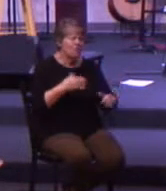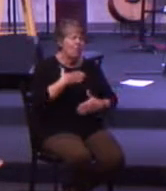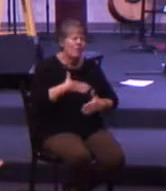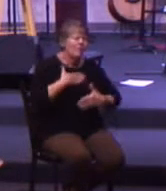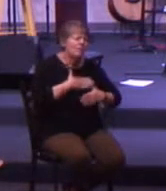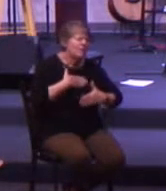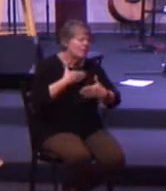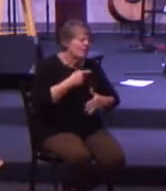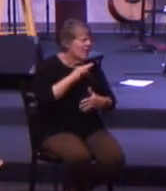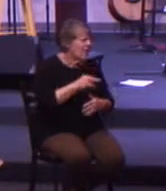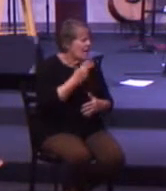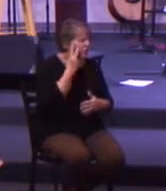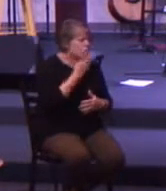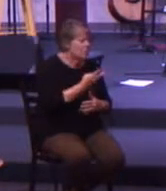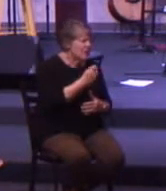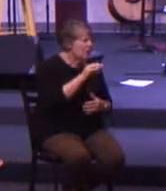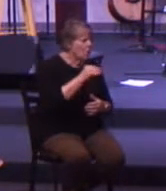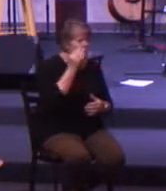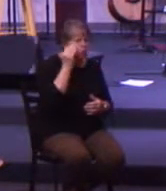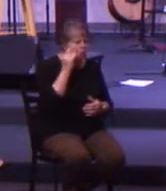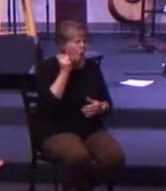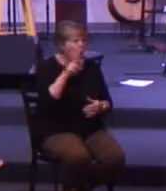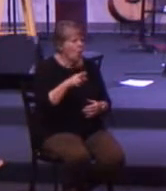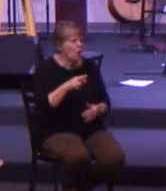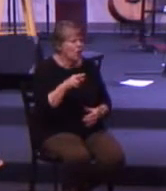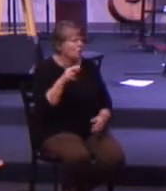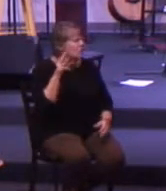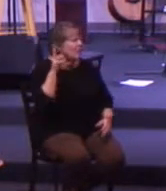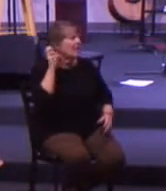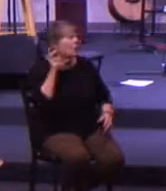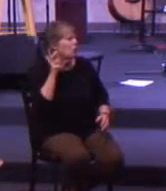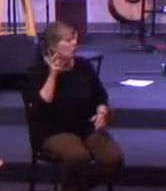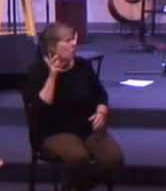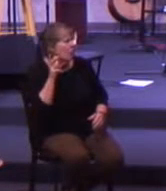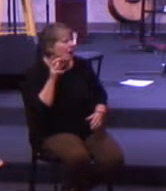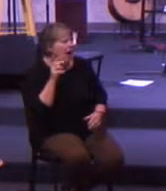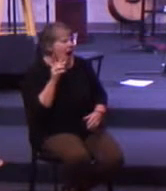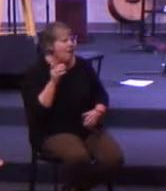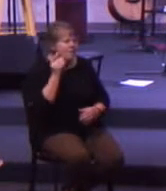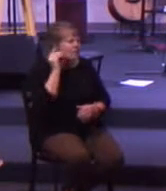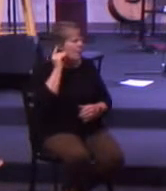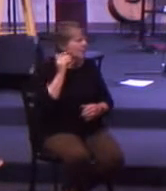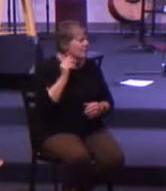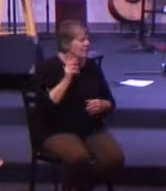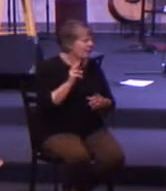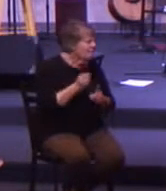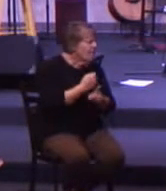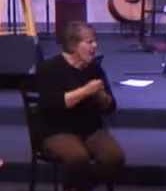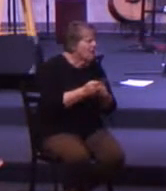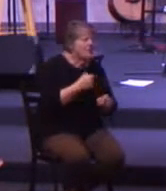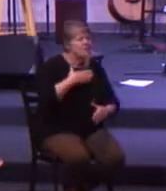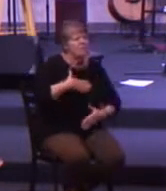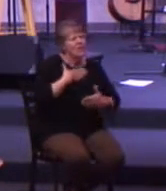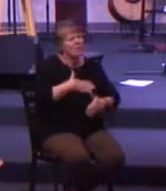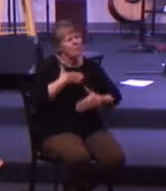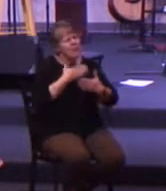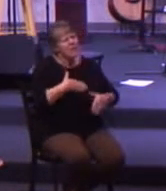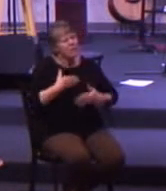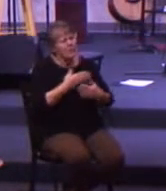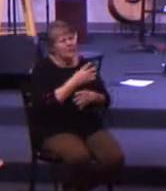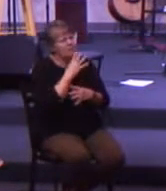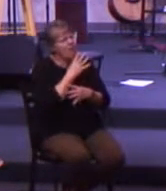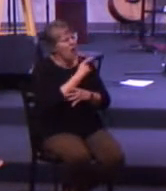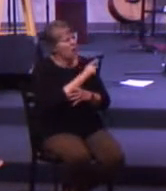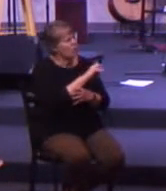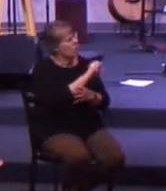about it, if you see, if you know anybody, if you ever get a whiff of domestic violence, please talk to somebody, talk to Lisa. Let's be a church that